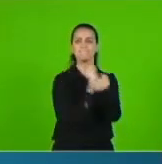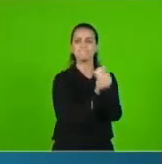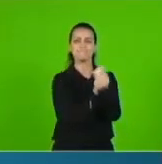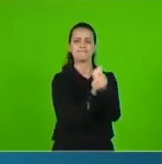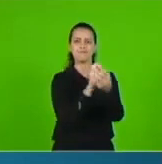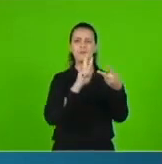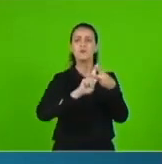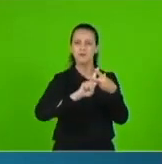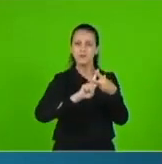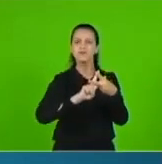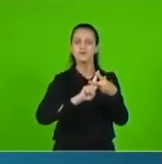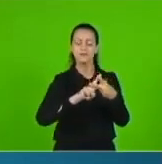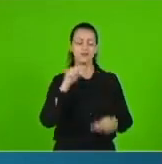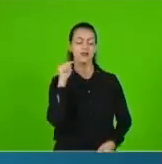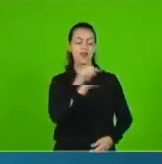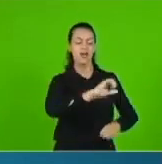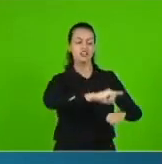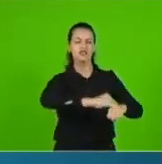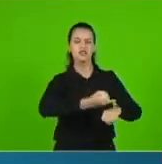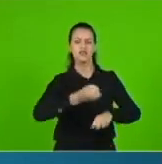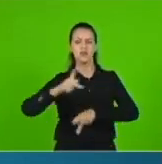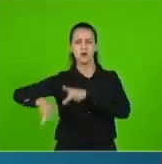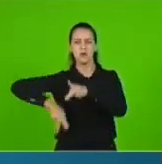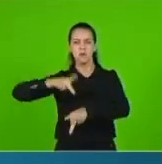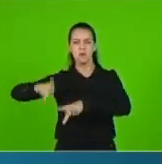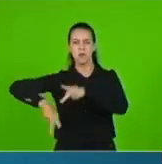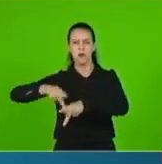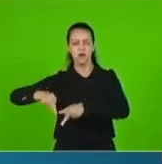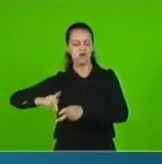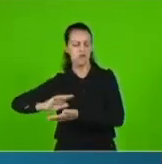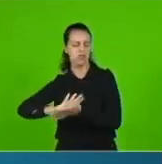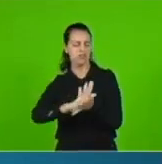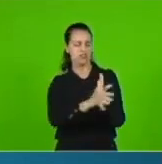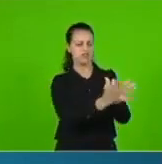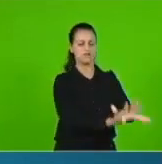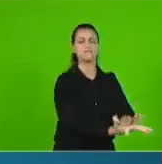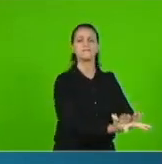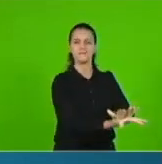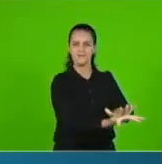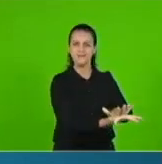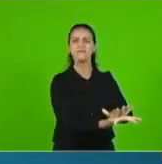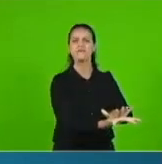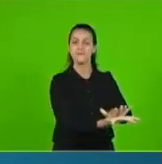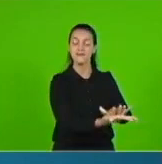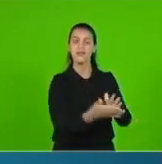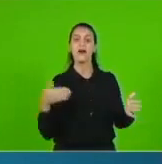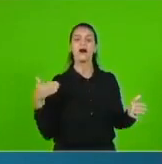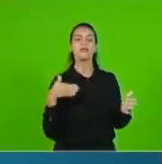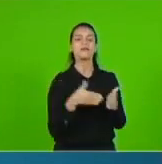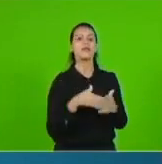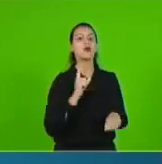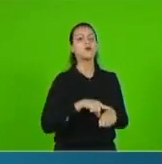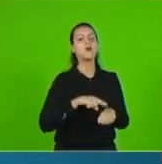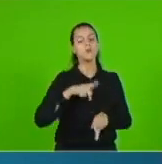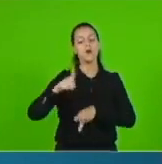21, 24, and they will fall by the edge of the sword and be led away captive into all nations. And Jerusalem will be trampled by